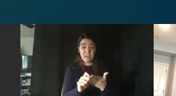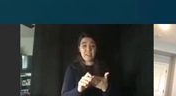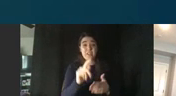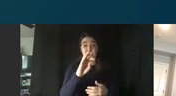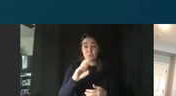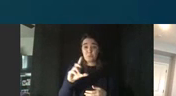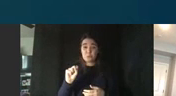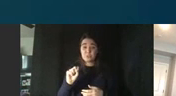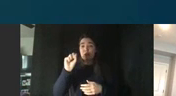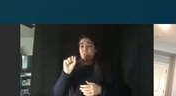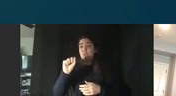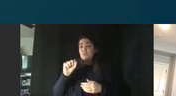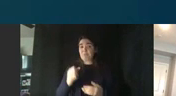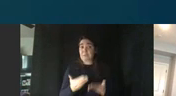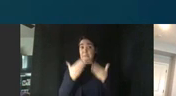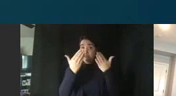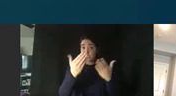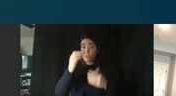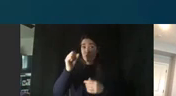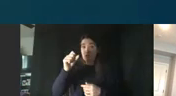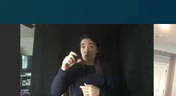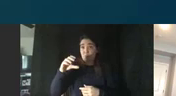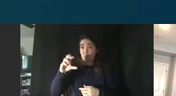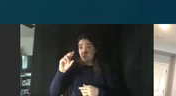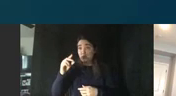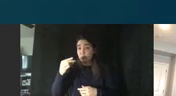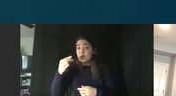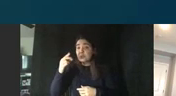if you're not a linear person like myself.